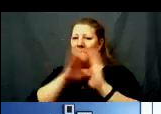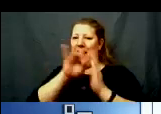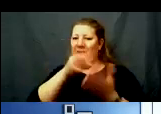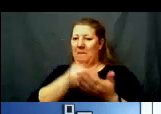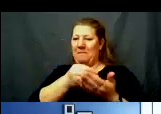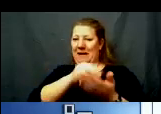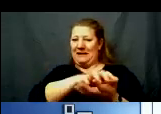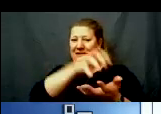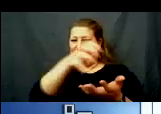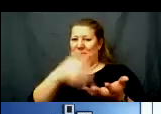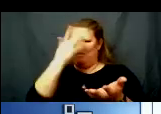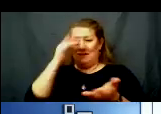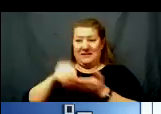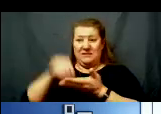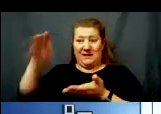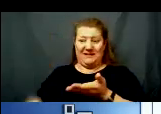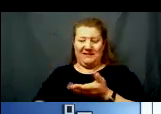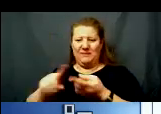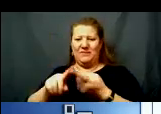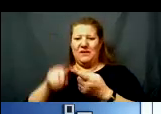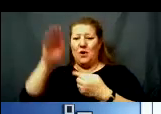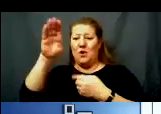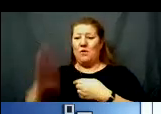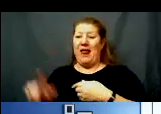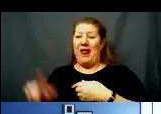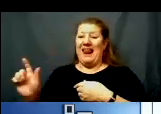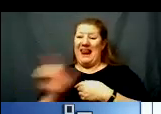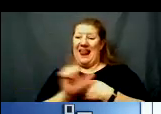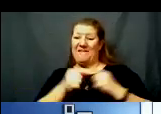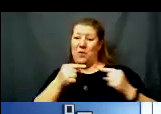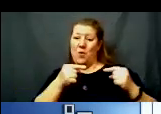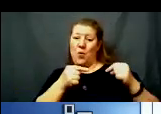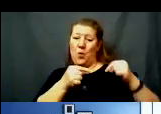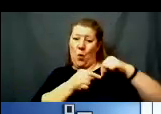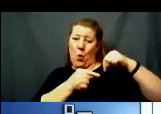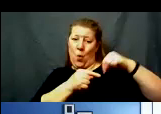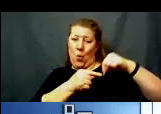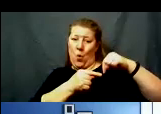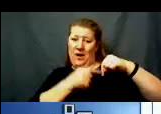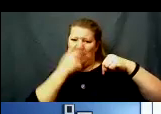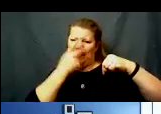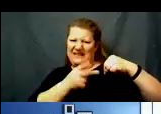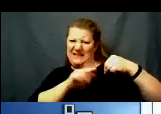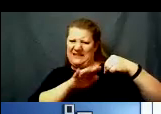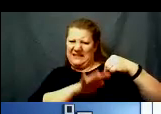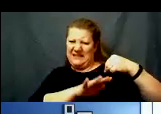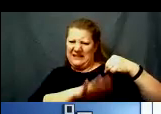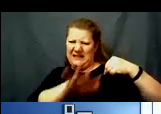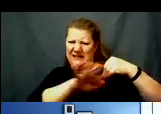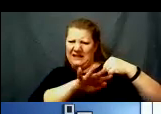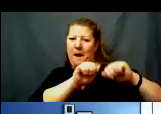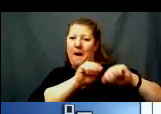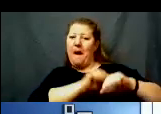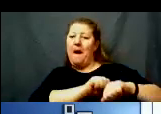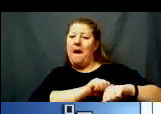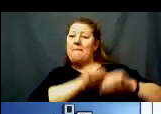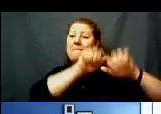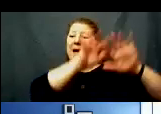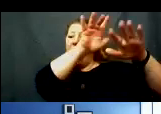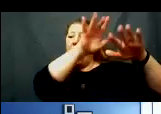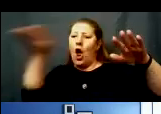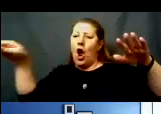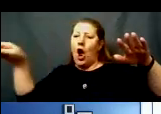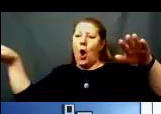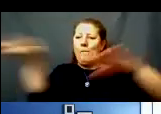money on top there. On the lower left, you see a rather dramatic scene of mountaintop removal,